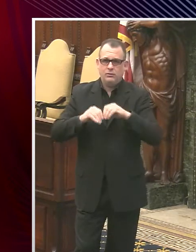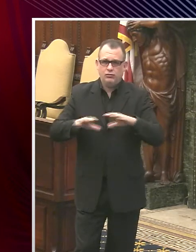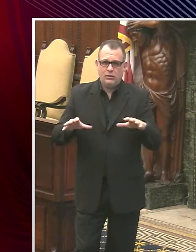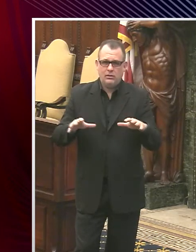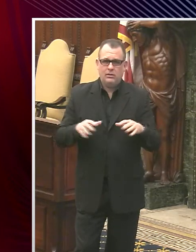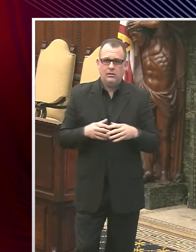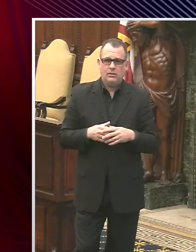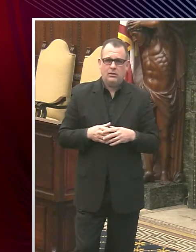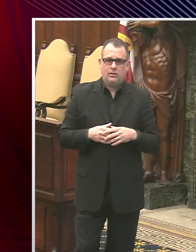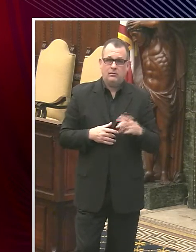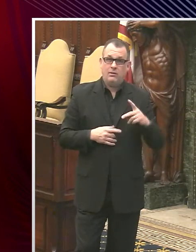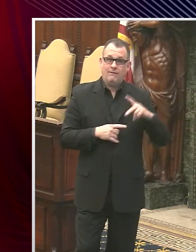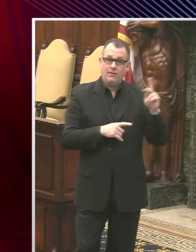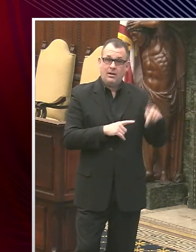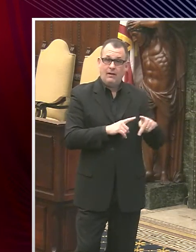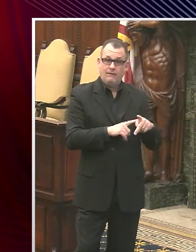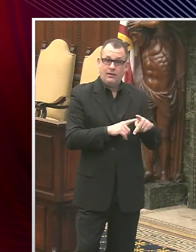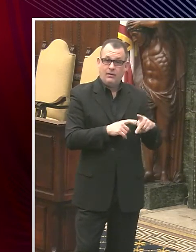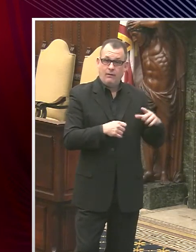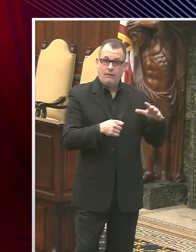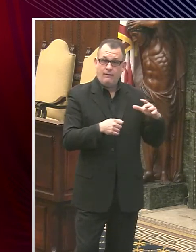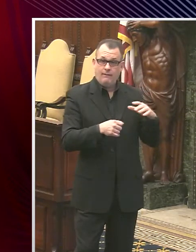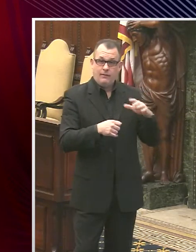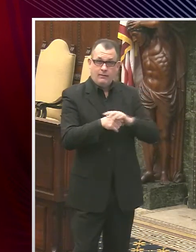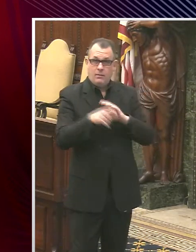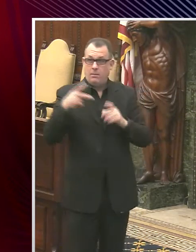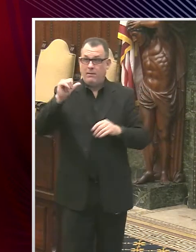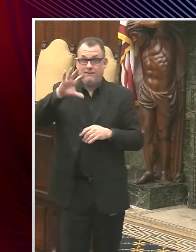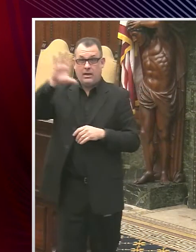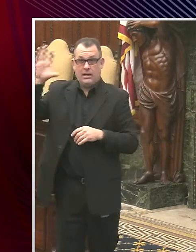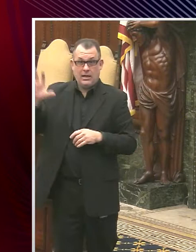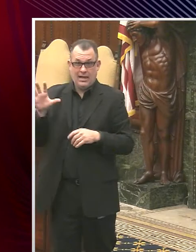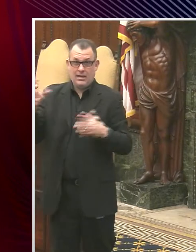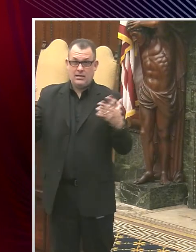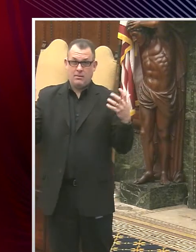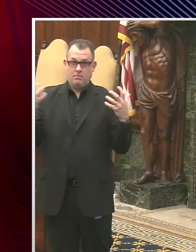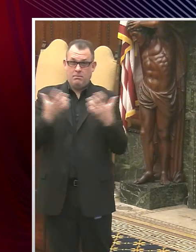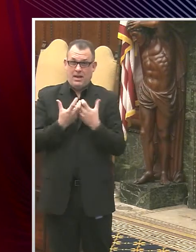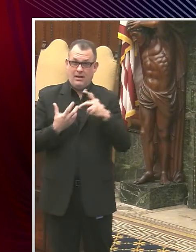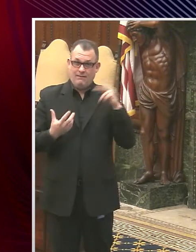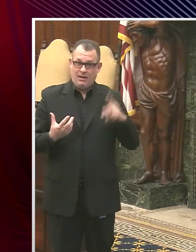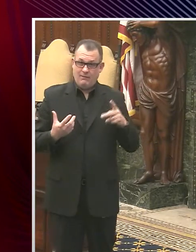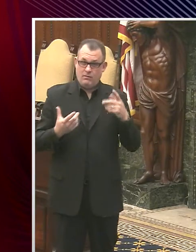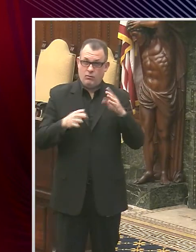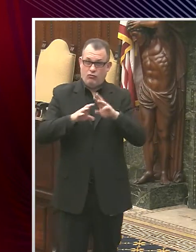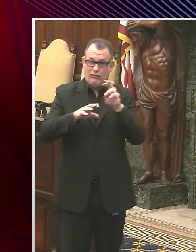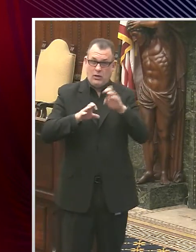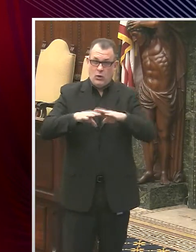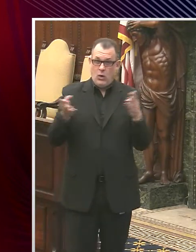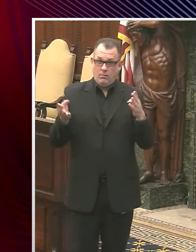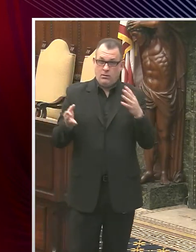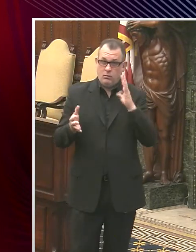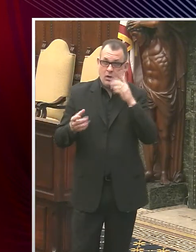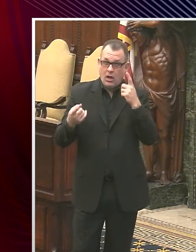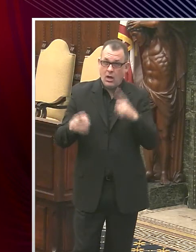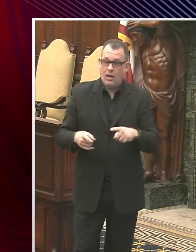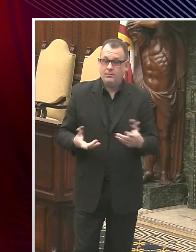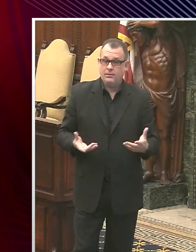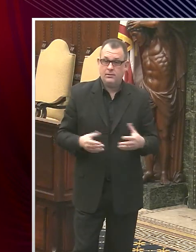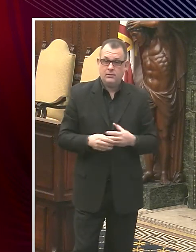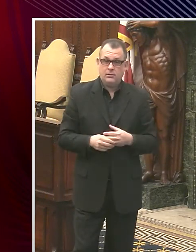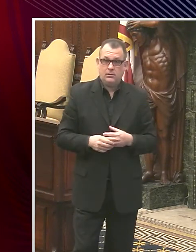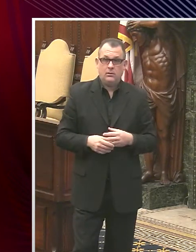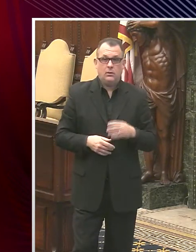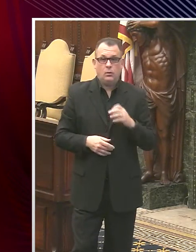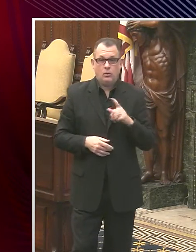aligning Philadelphia fully with Pennsylvania in terms of reopenings. Do you think that will happen at some point? Well, it would be